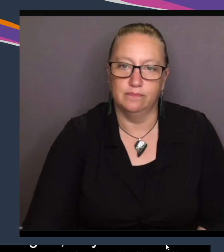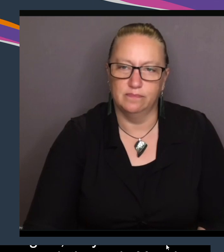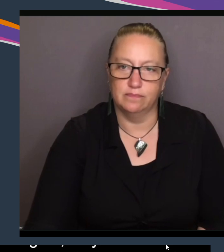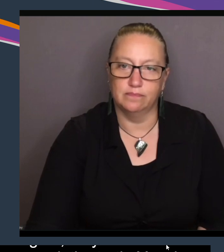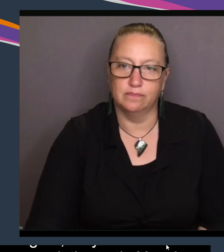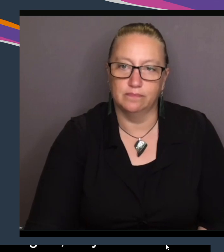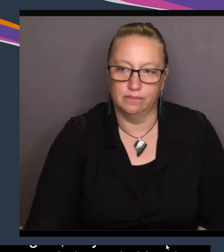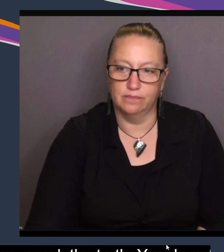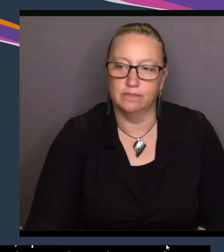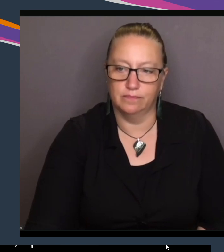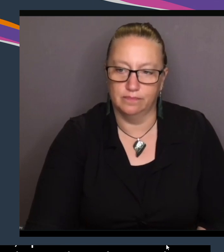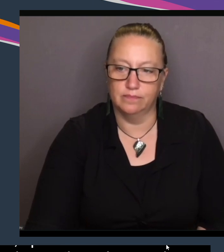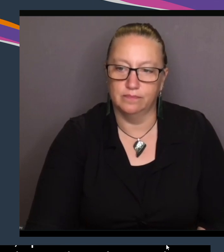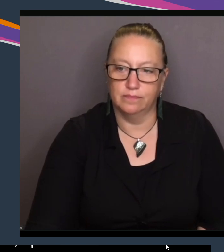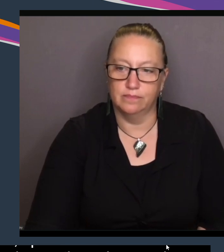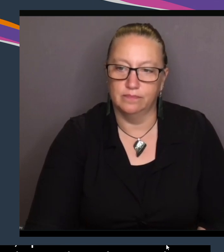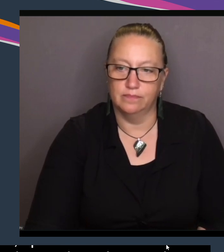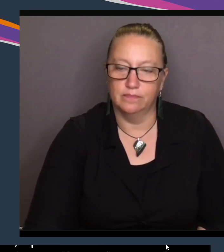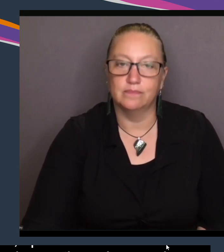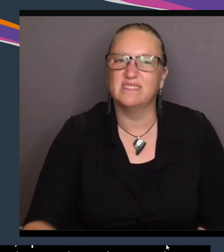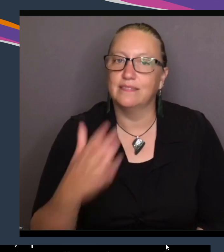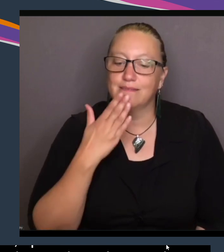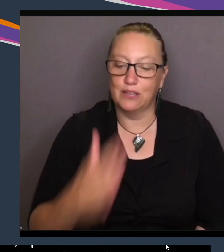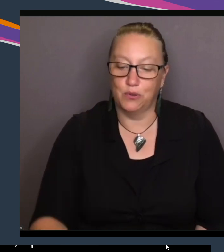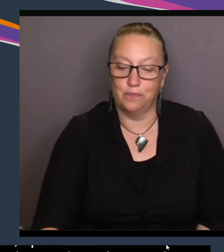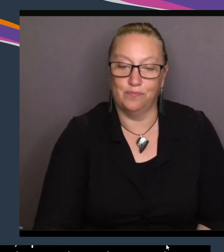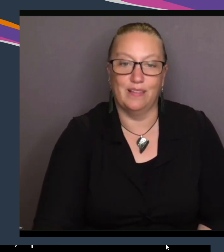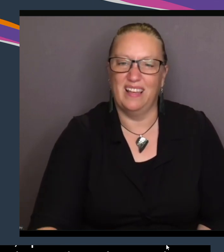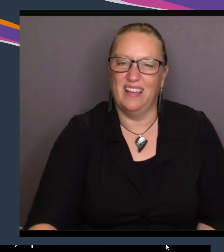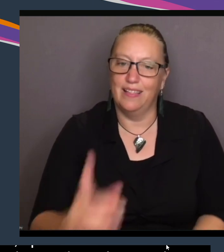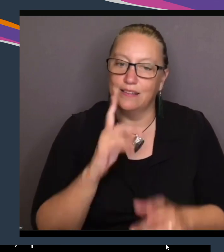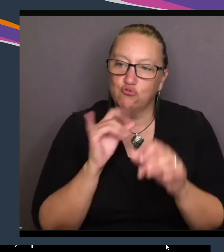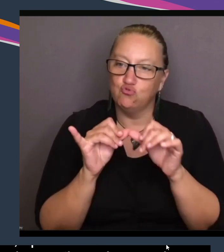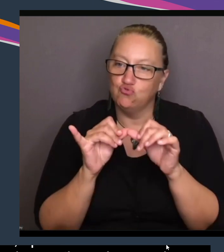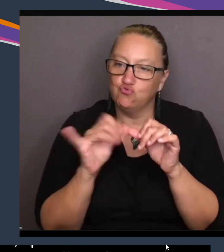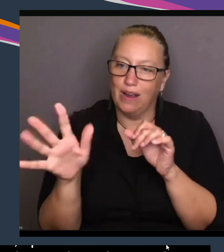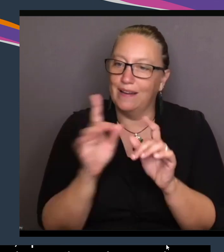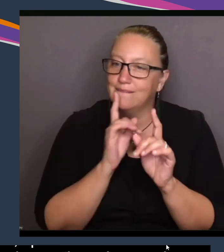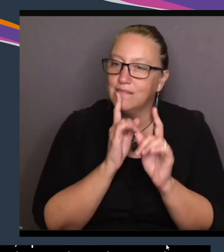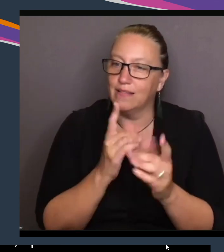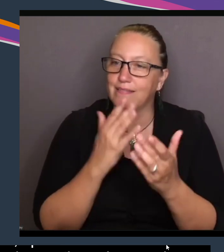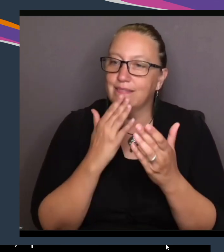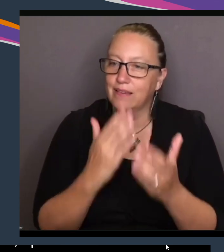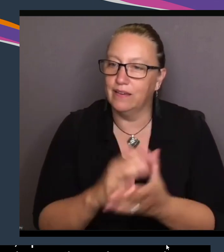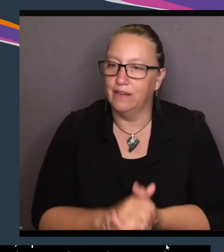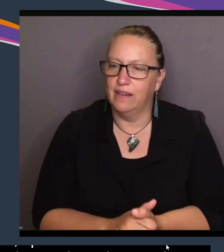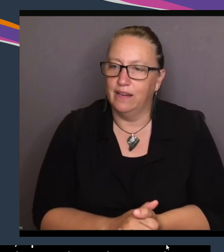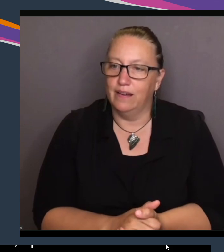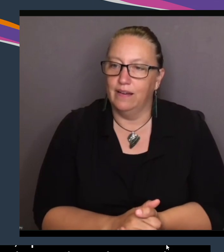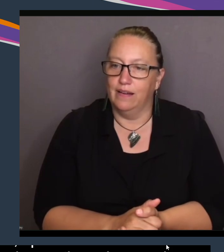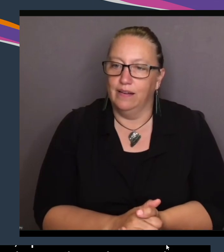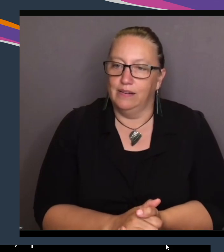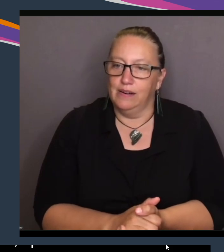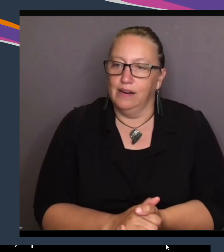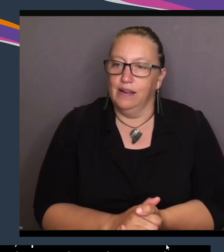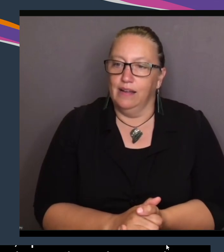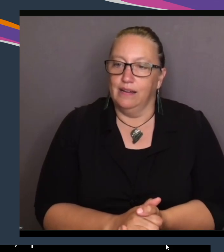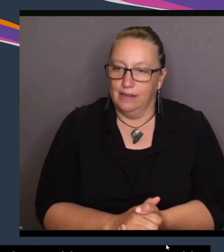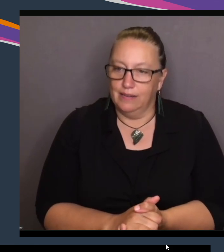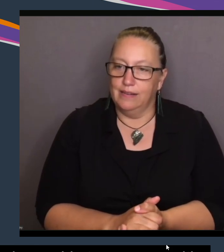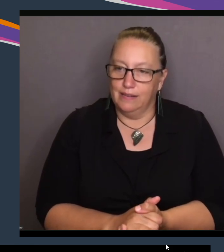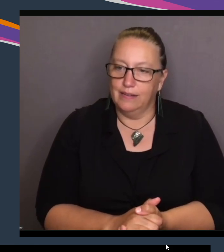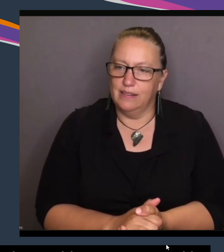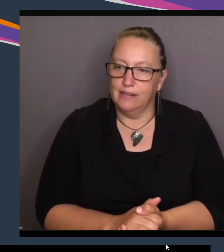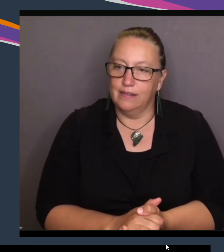Thank you, Scott. That is great advice, actually. We're just about out of time. Thank you.